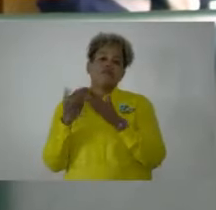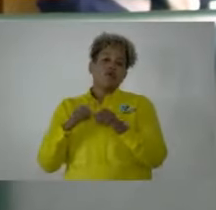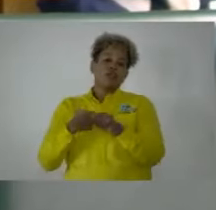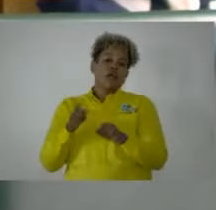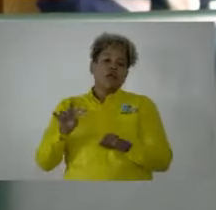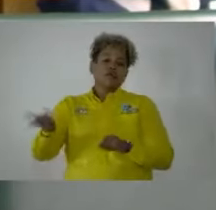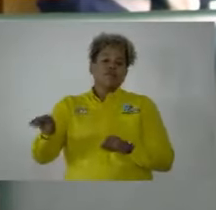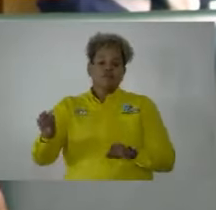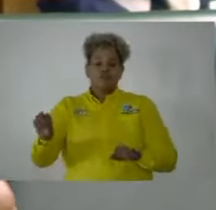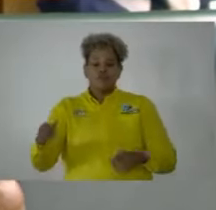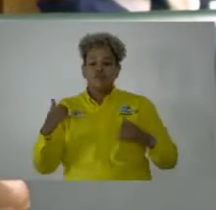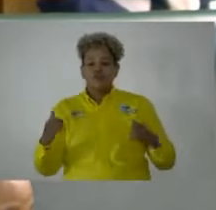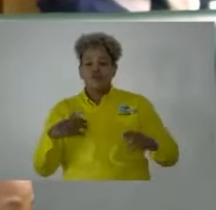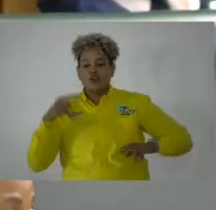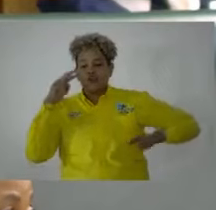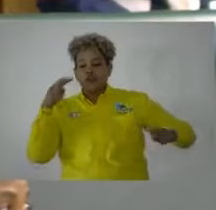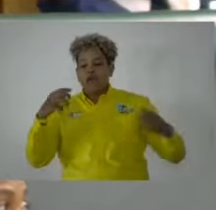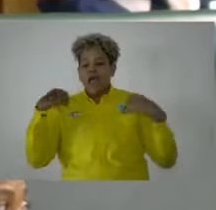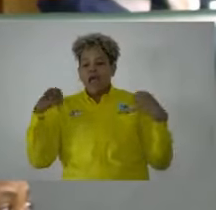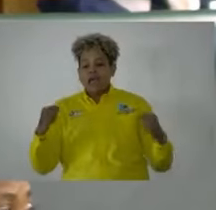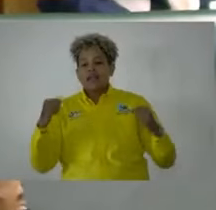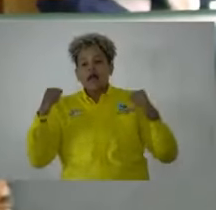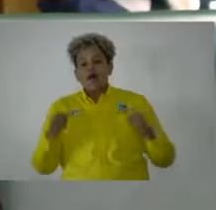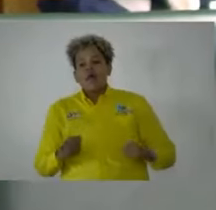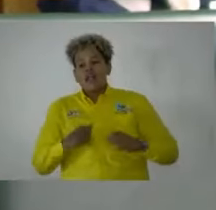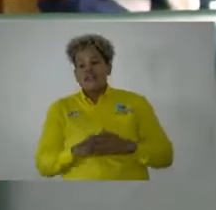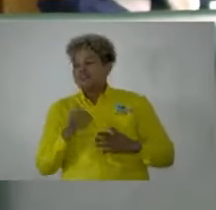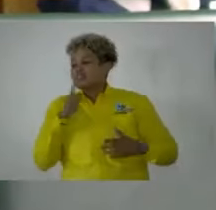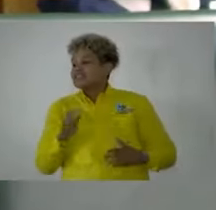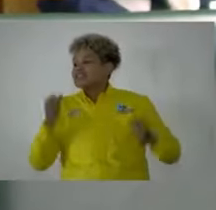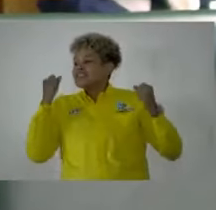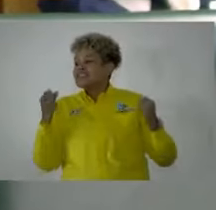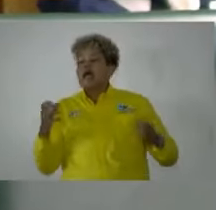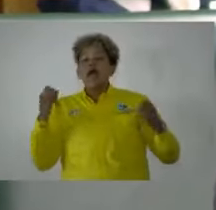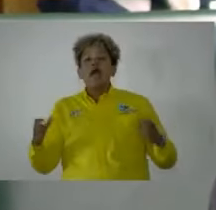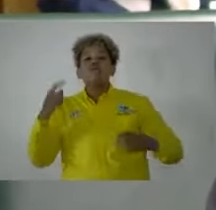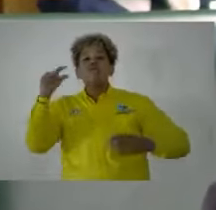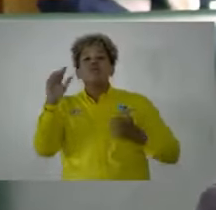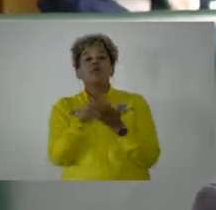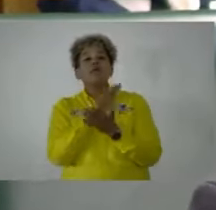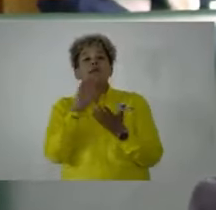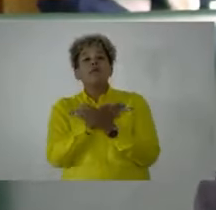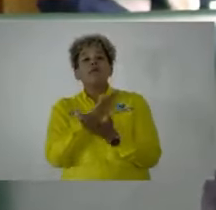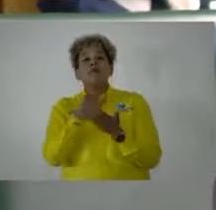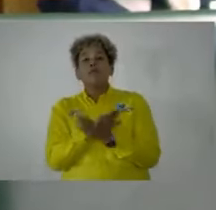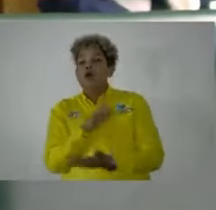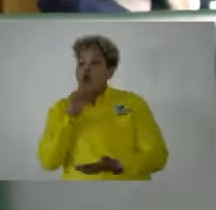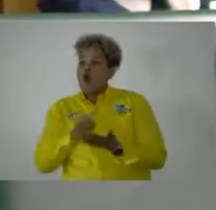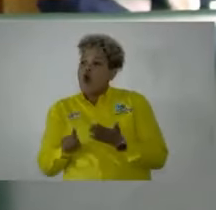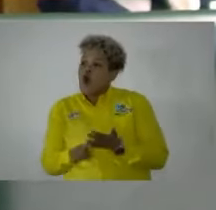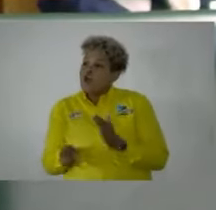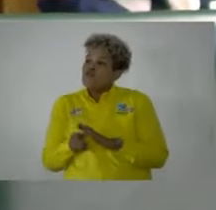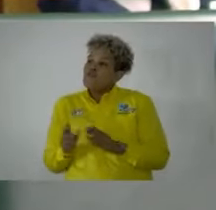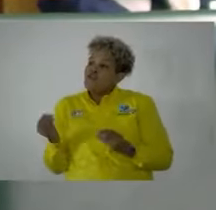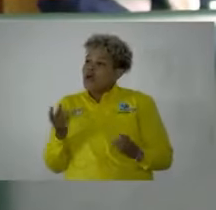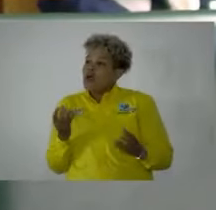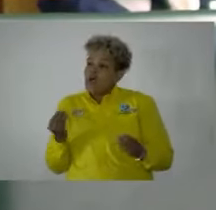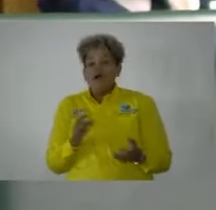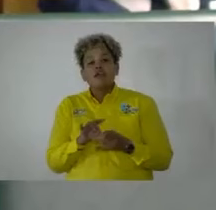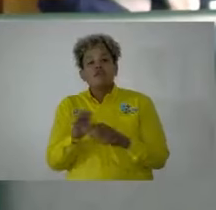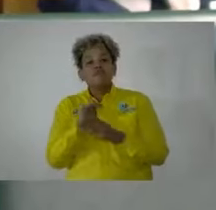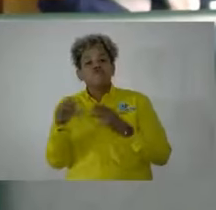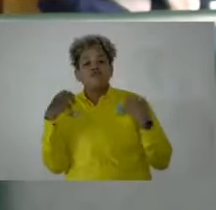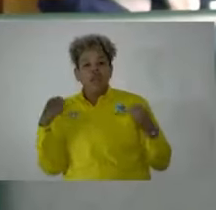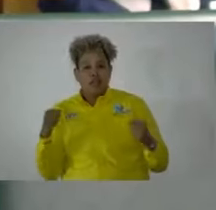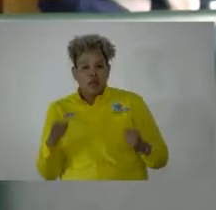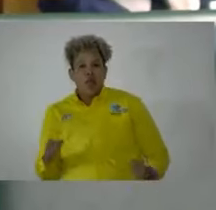Mr. Speaker, I move to health and wellness. There are several green papers, audits, and reviews within the Ministry of Health